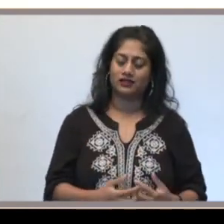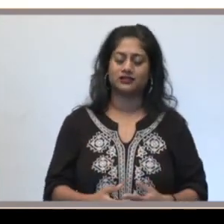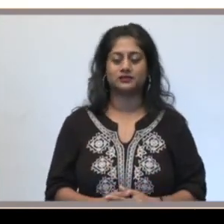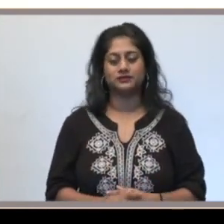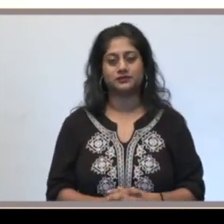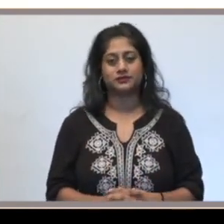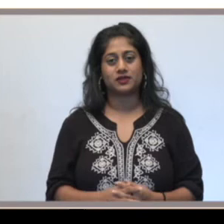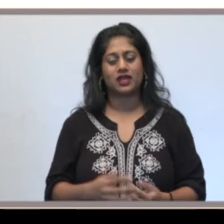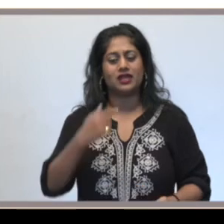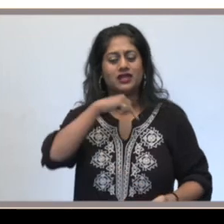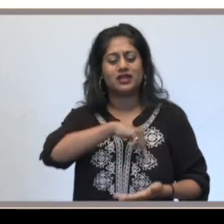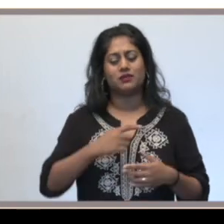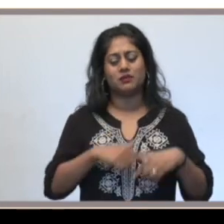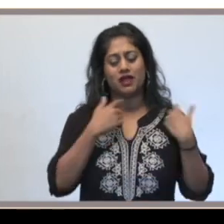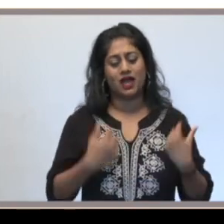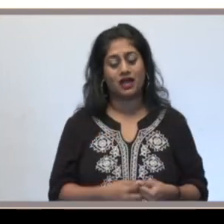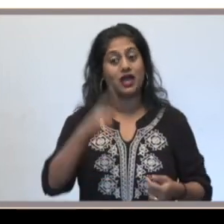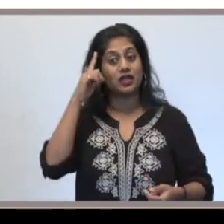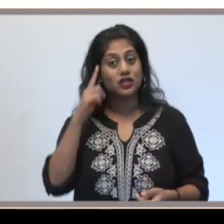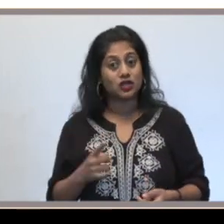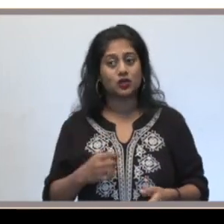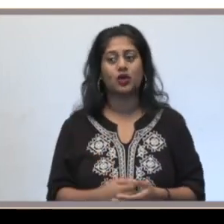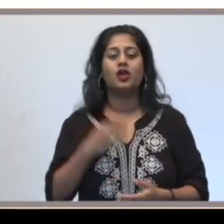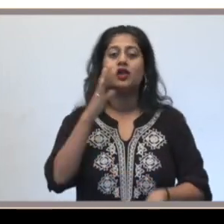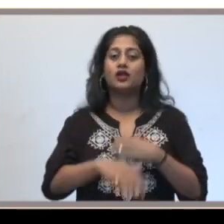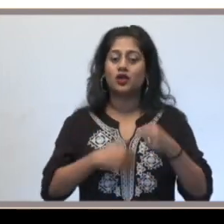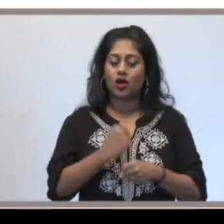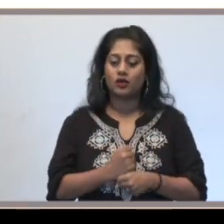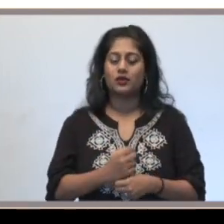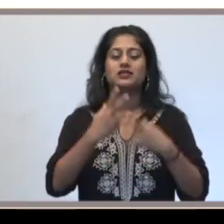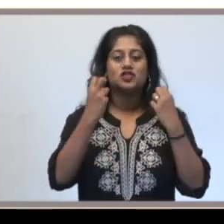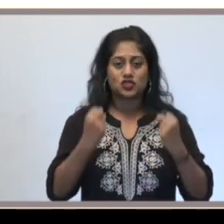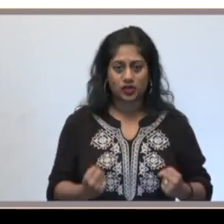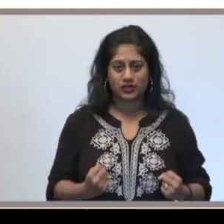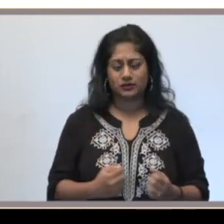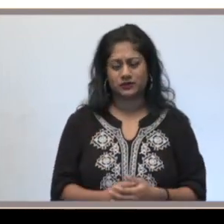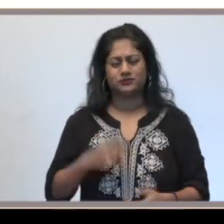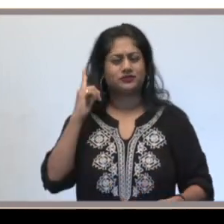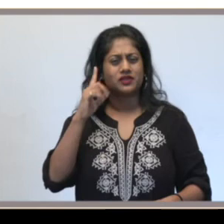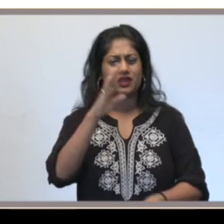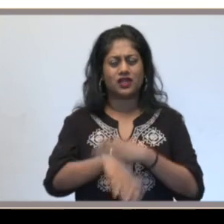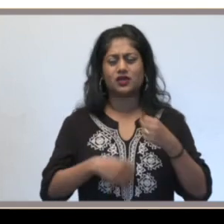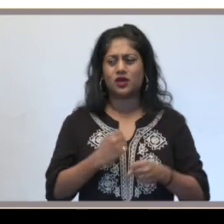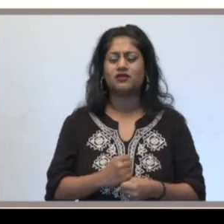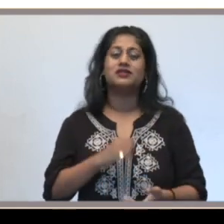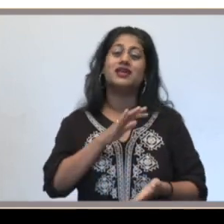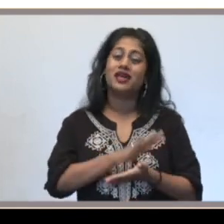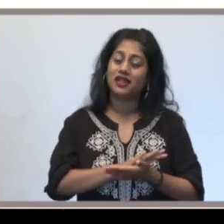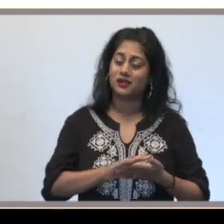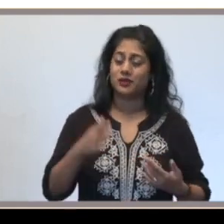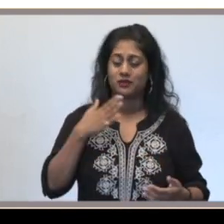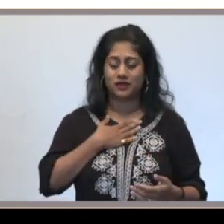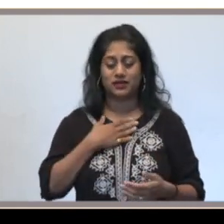my heart, I knew God was building my walls brick by brick. After almost a year of